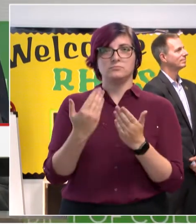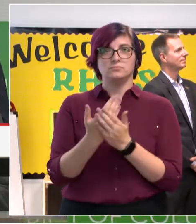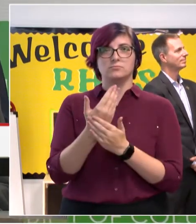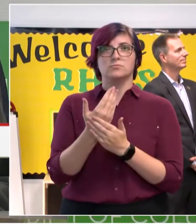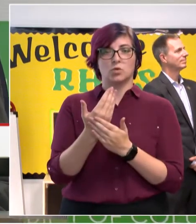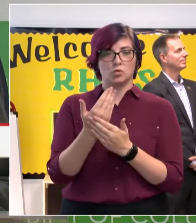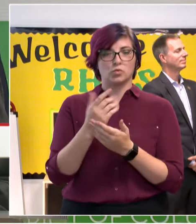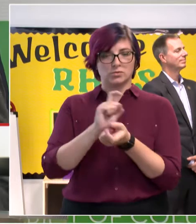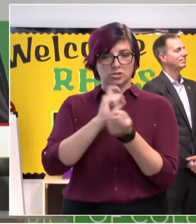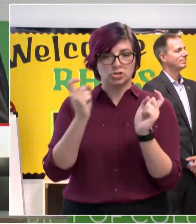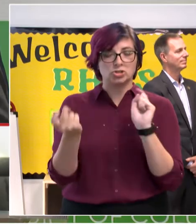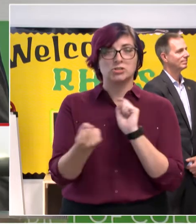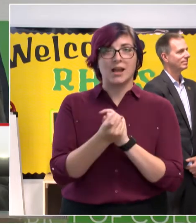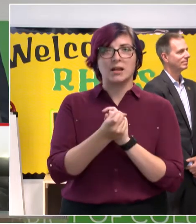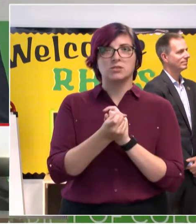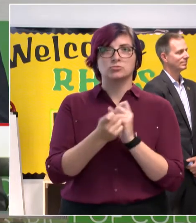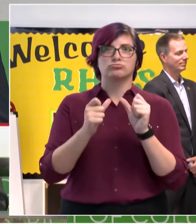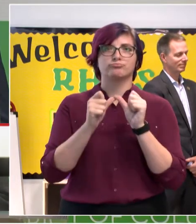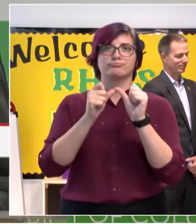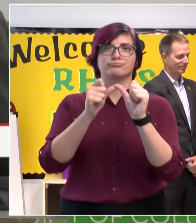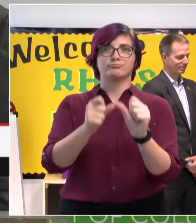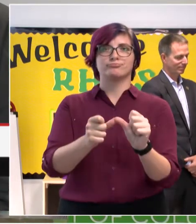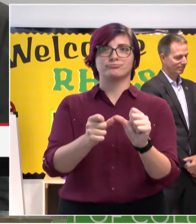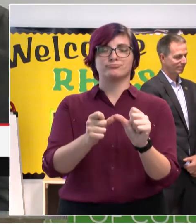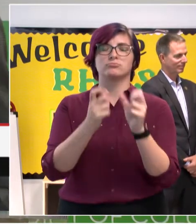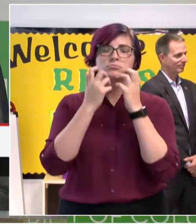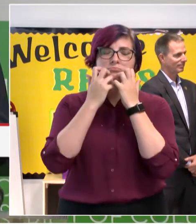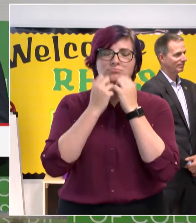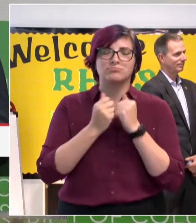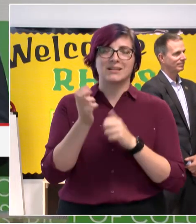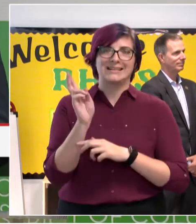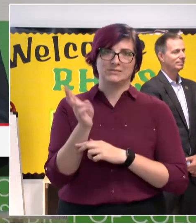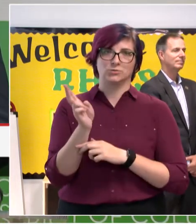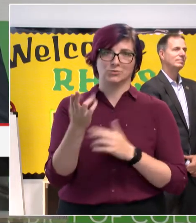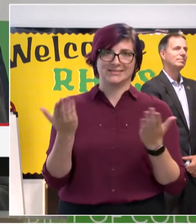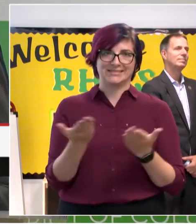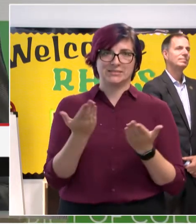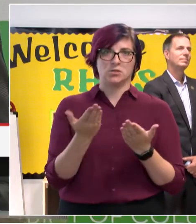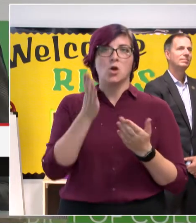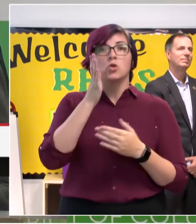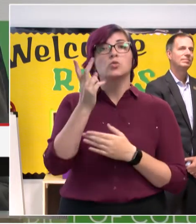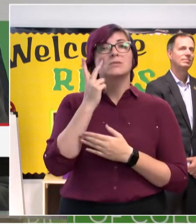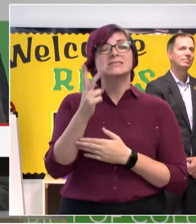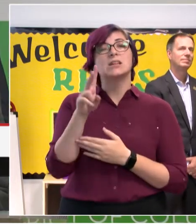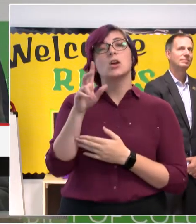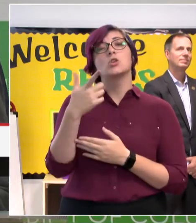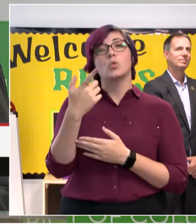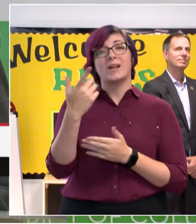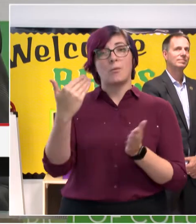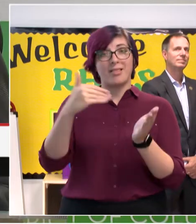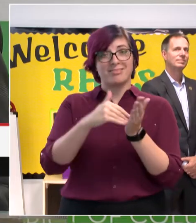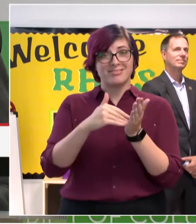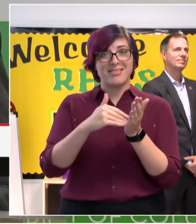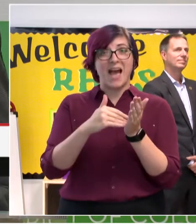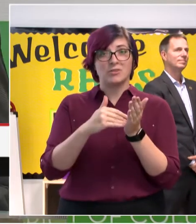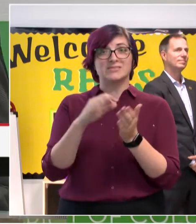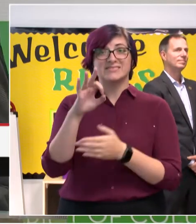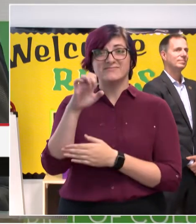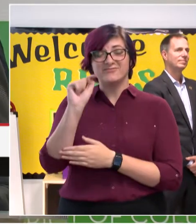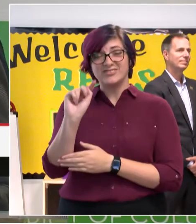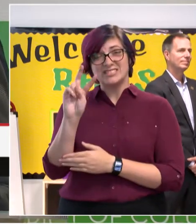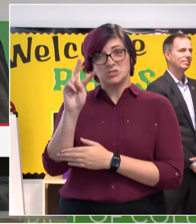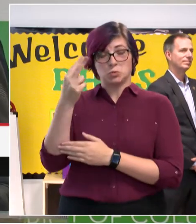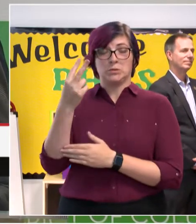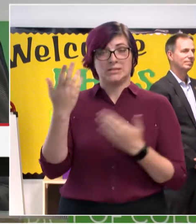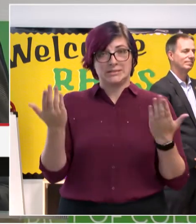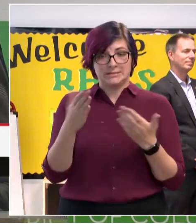history. Inside, you'll see the addition of more than 21,000 square feet of space, Discovery